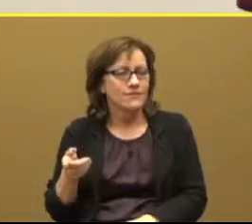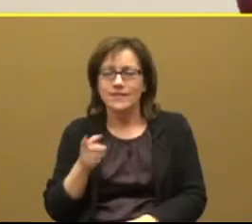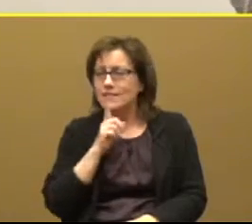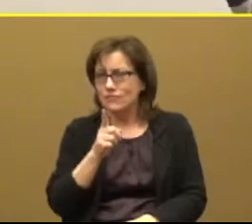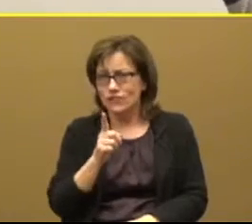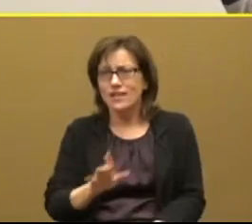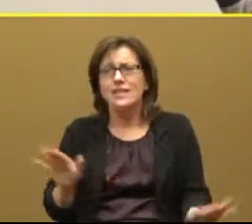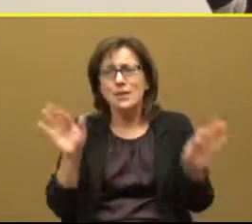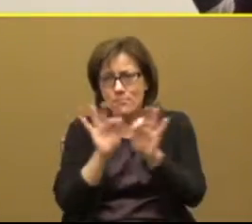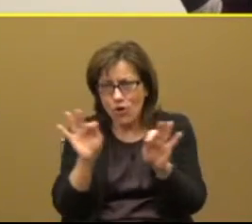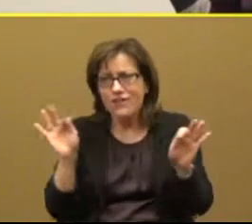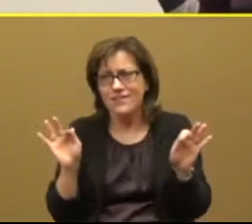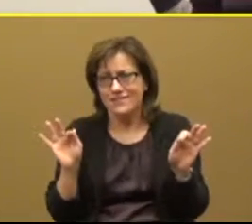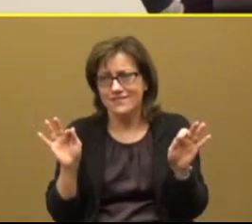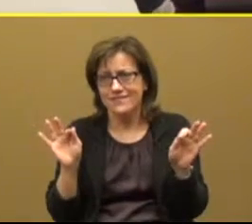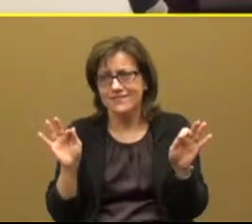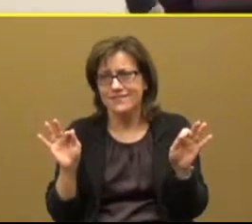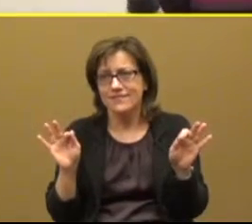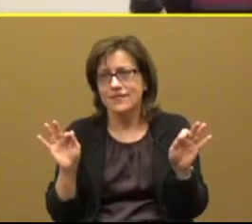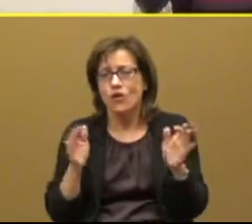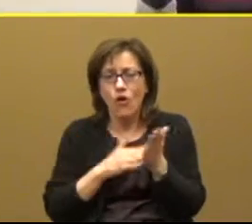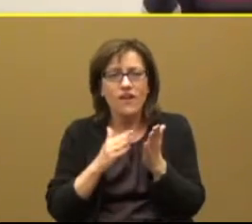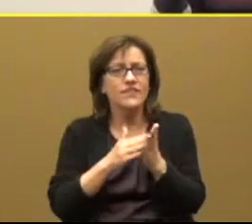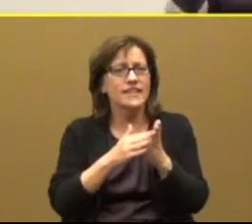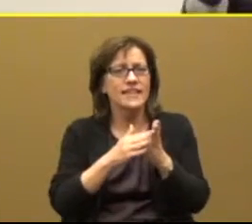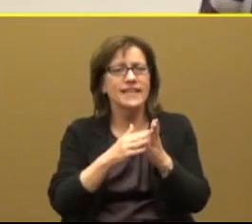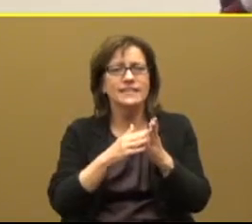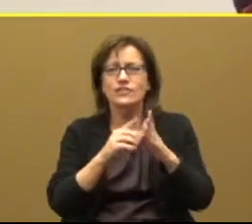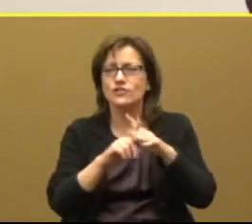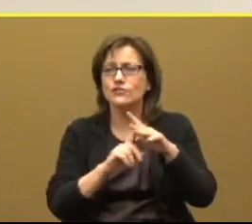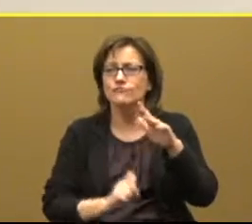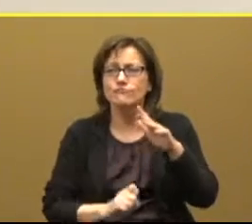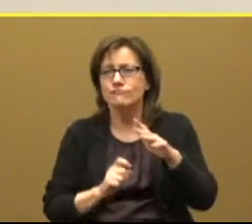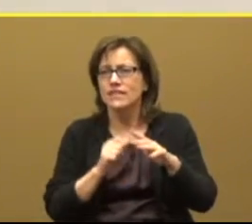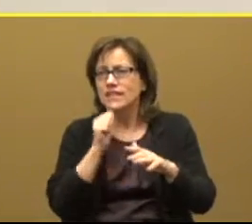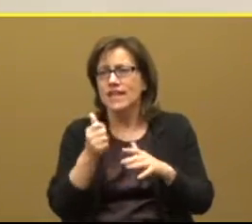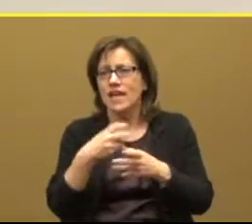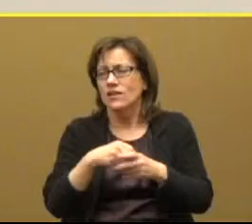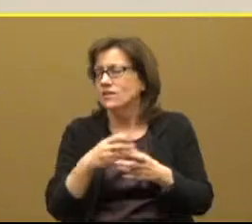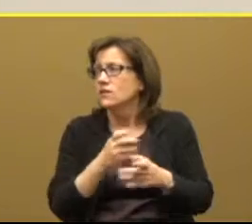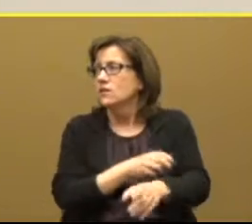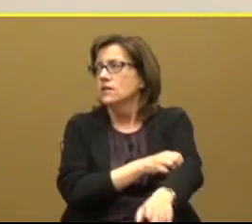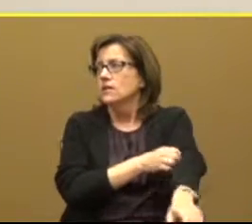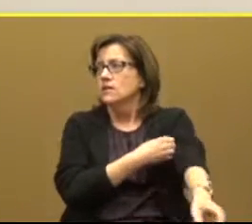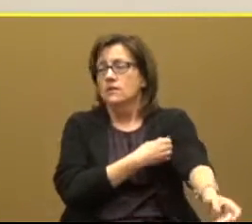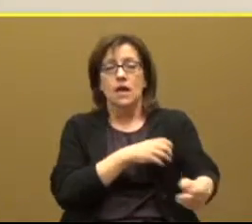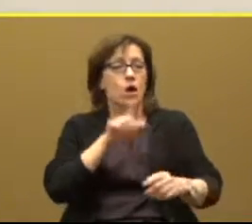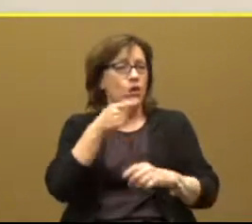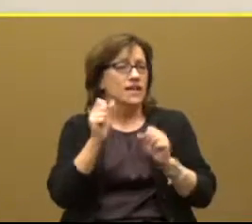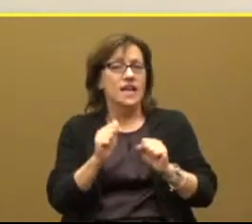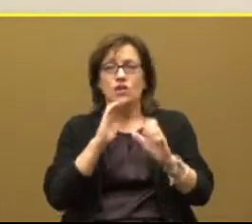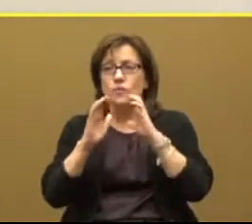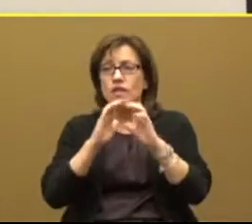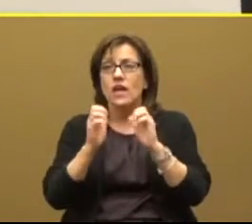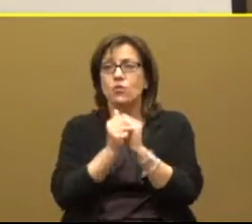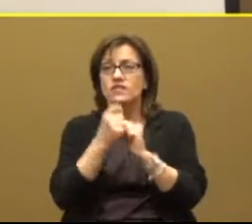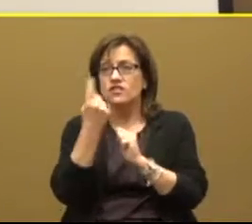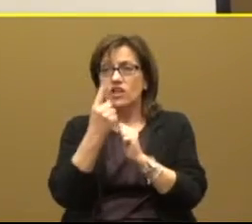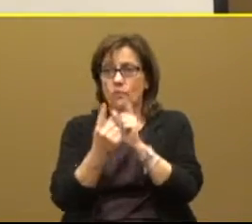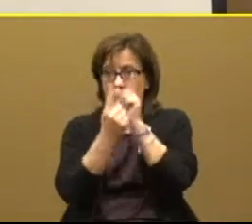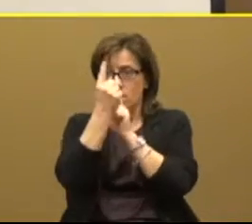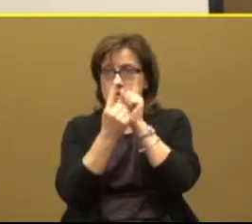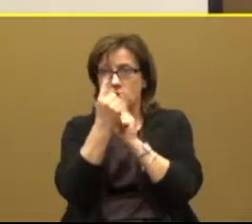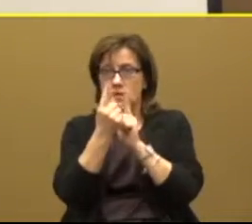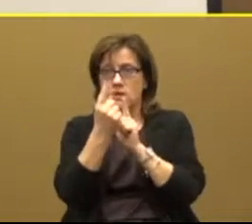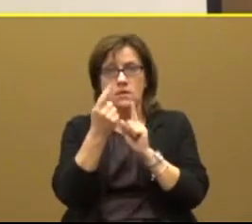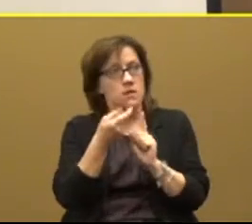important step, because if I can only communicate with somebody who's right in front of me, with